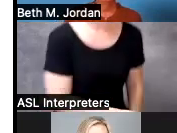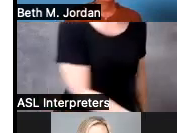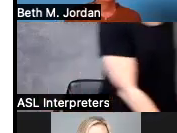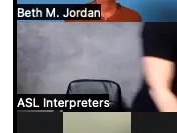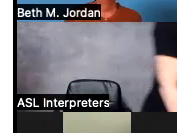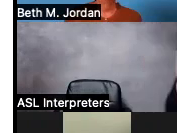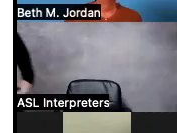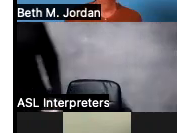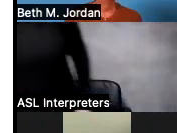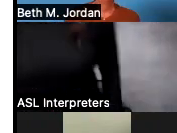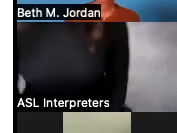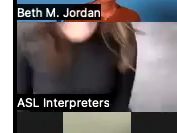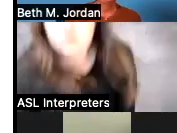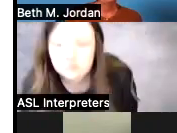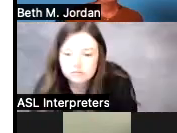other